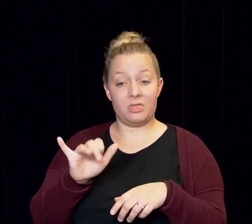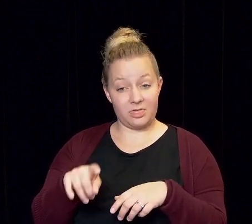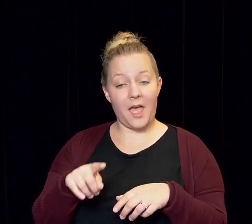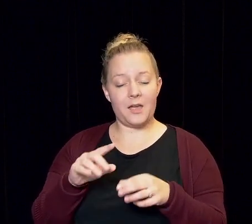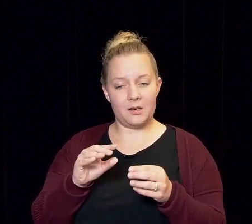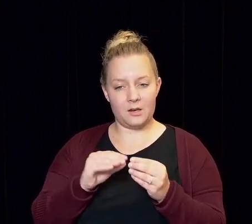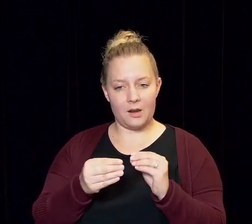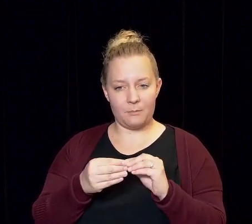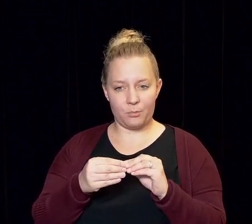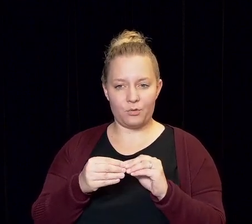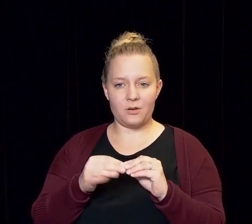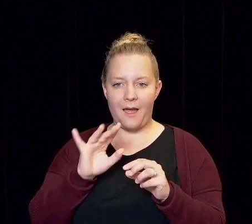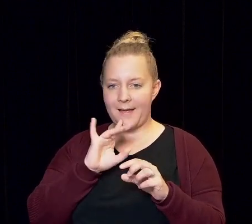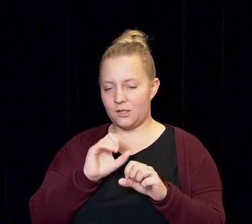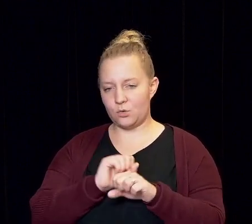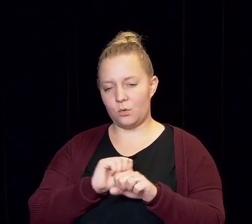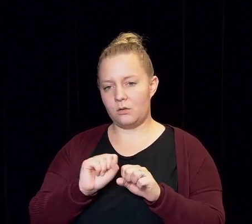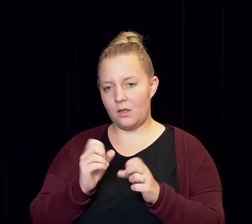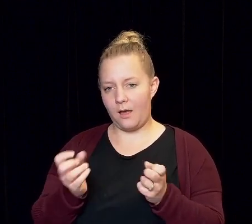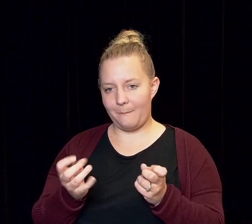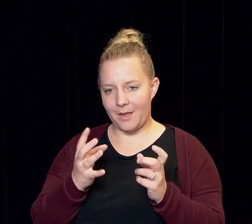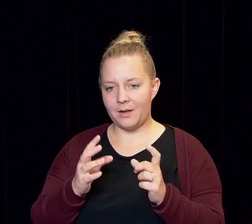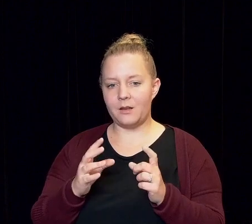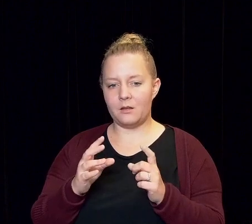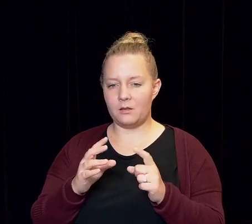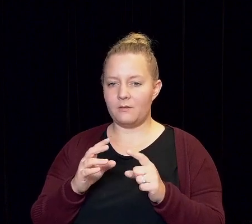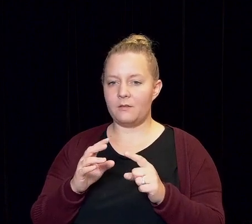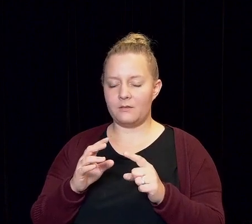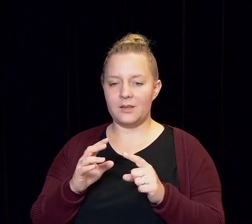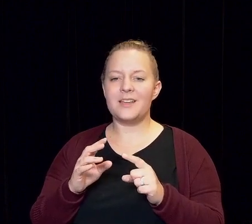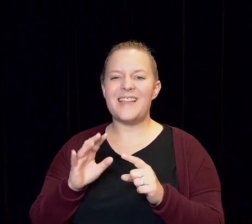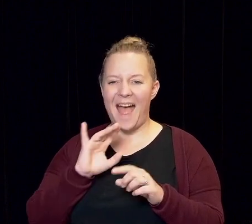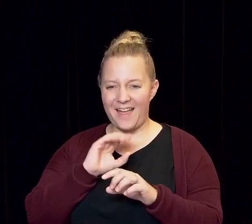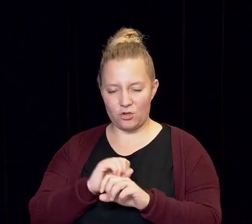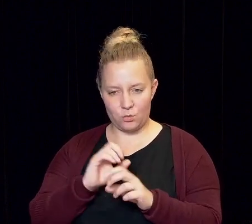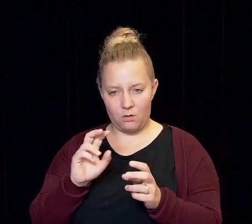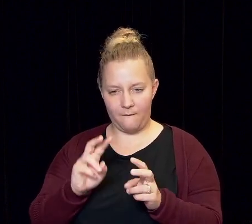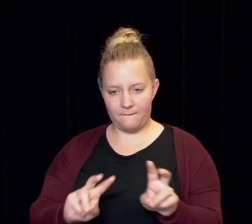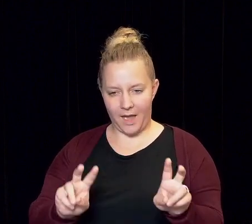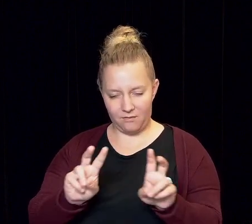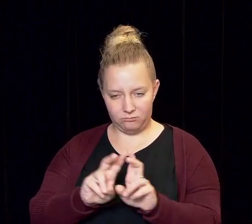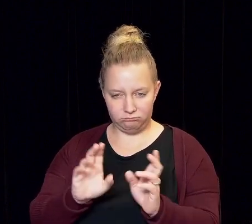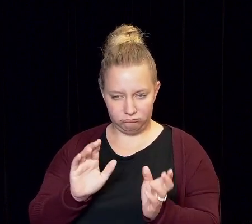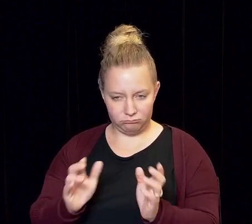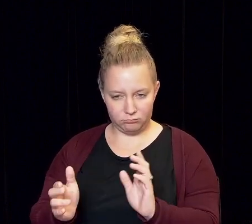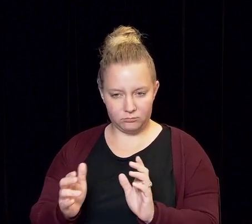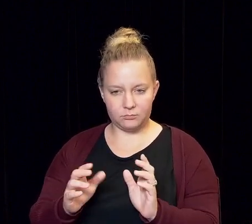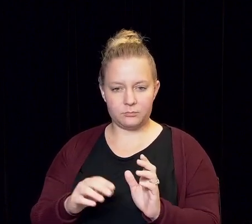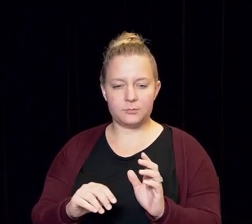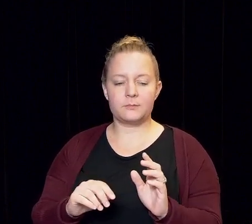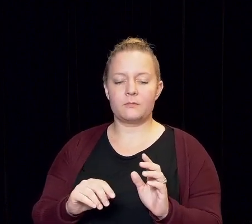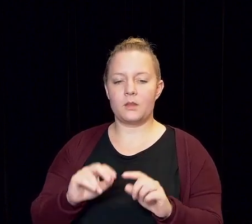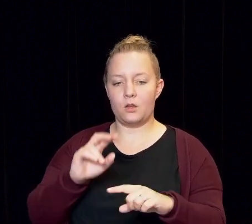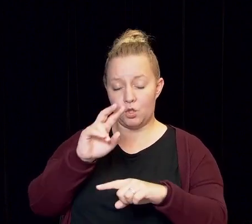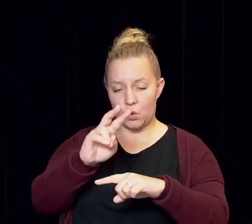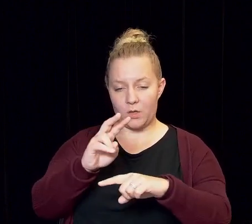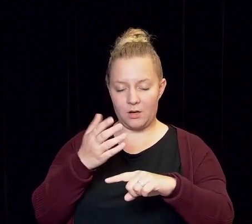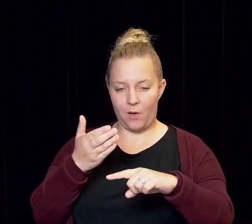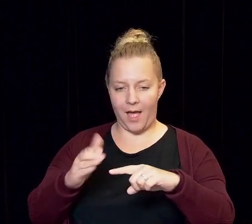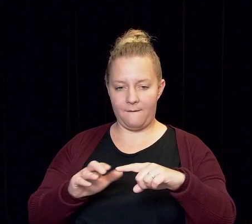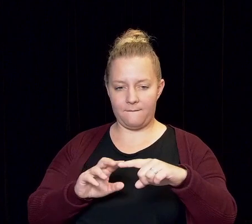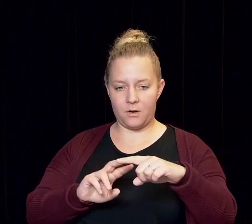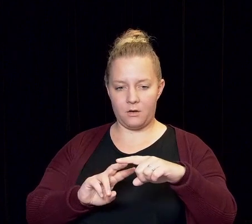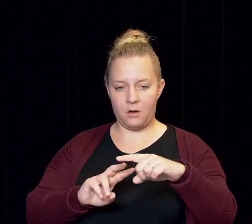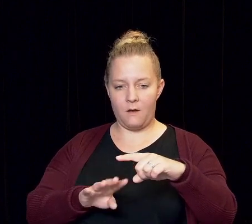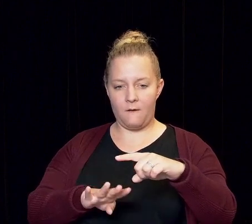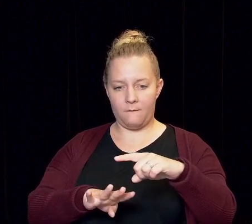put it over the real amount, okay, the actual. That's what we're actually comparing it to. So she was off by 22, and it was out